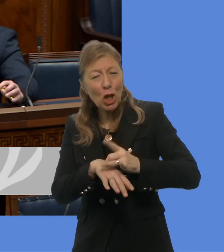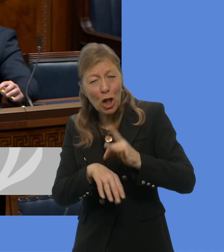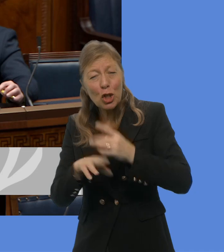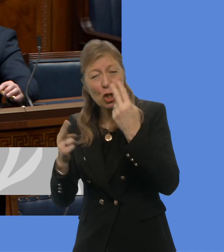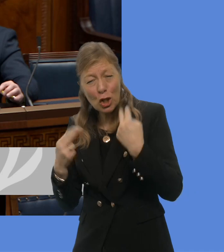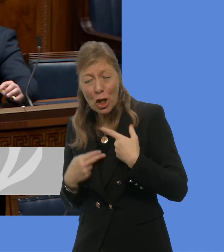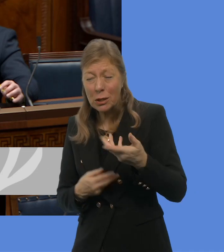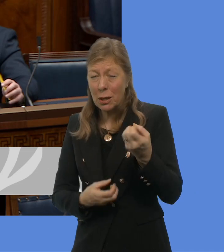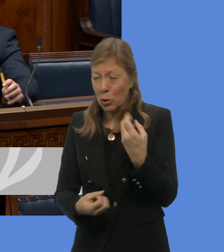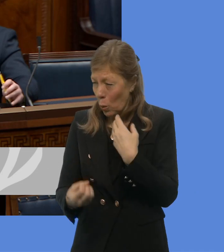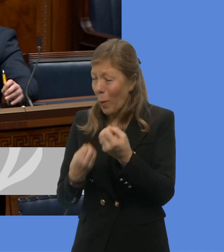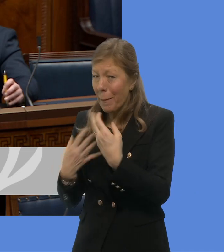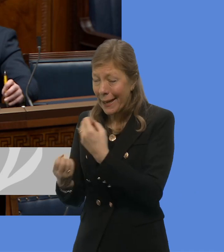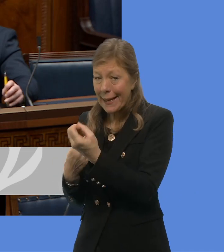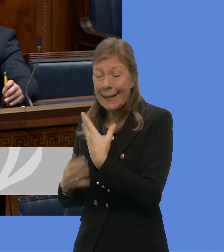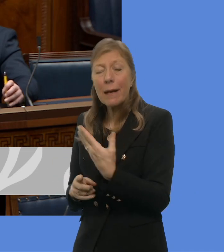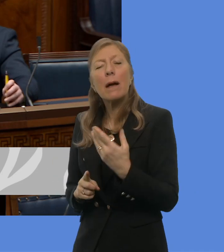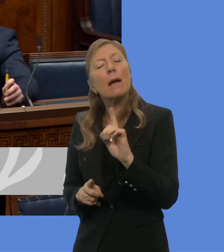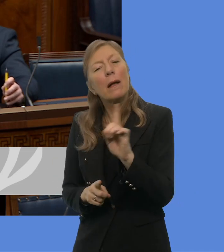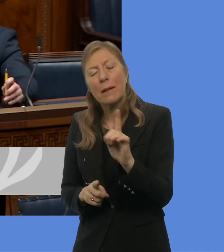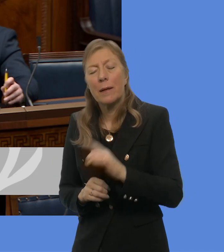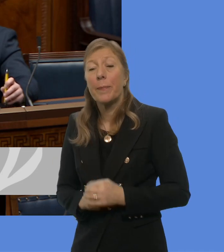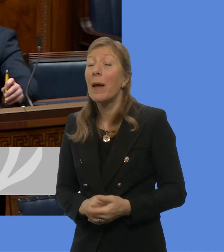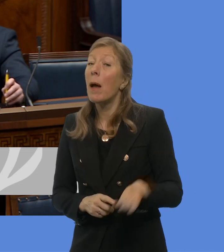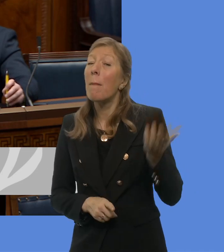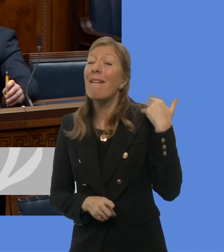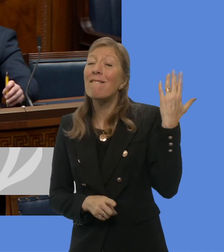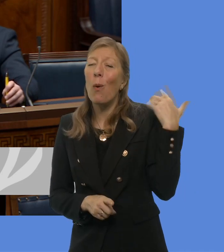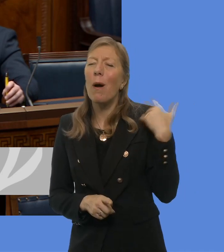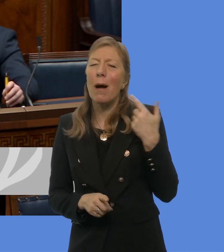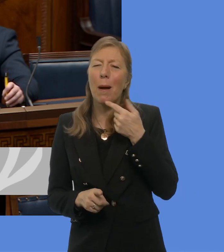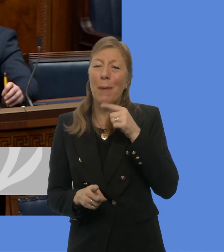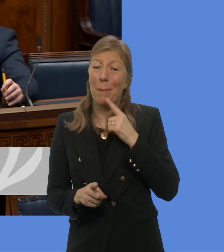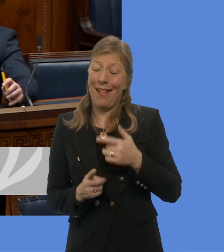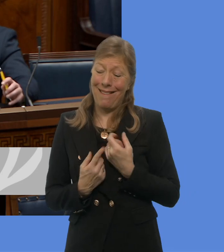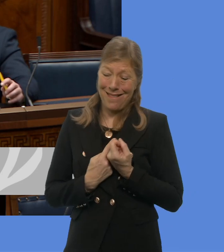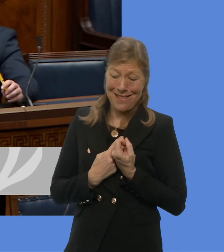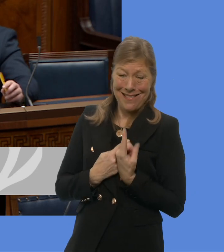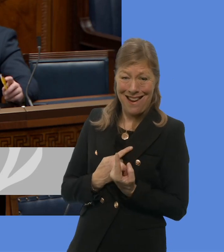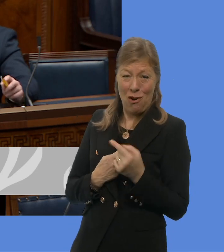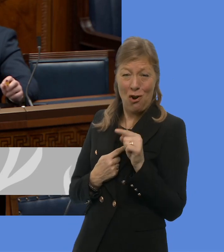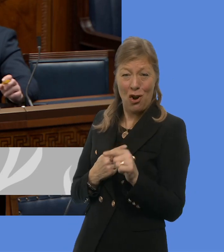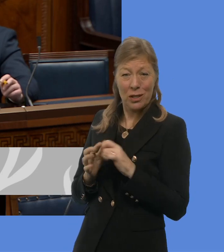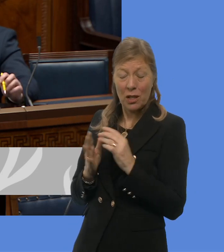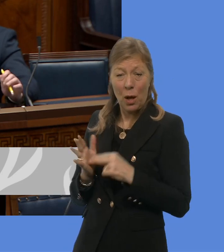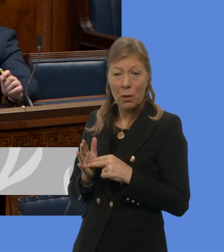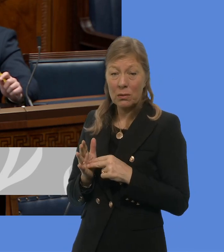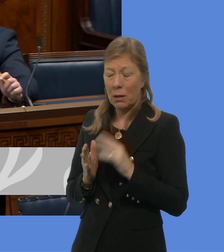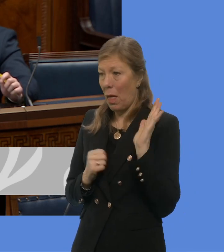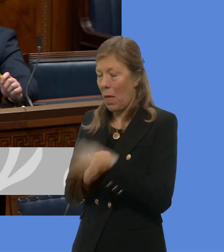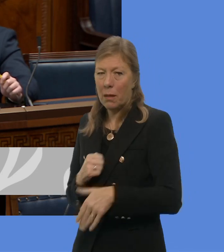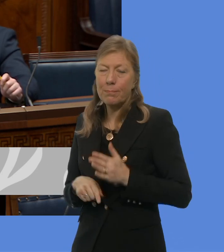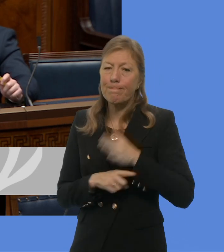urgent care centre was, in the past, people who are living in the vicinity of that hospital are making their way to the Ulster